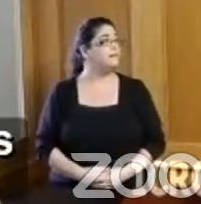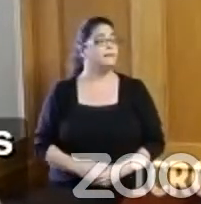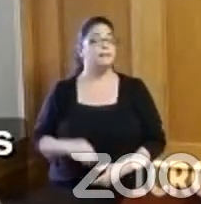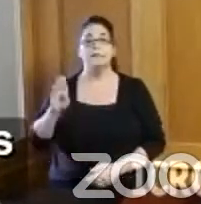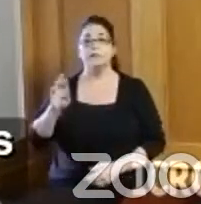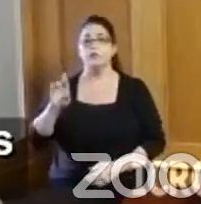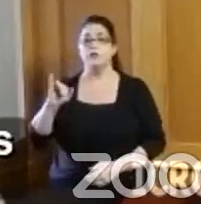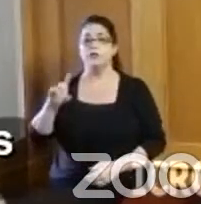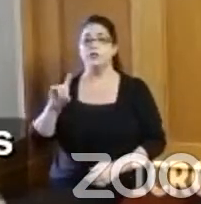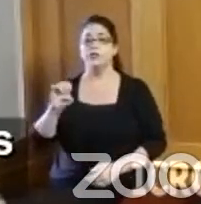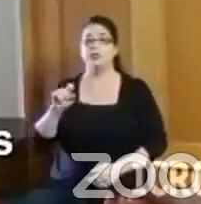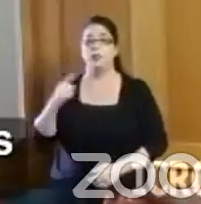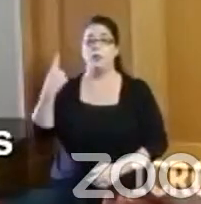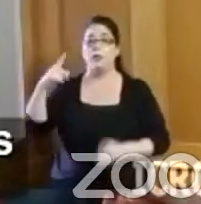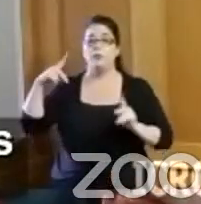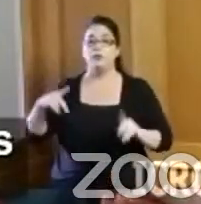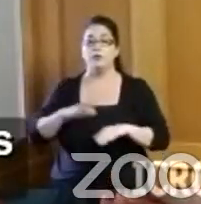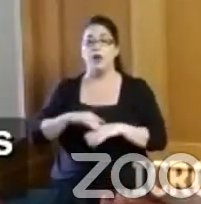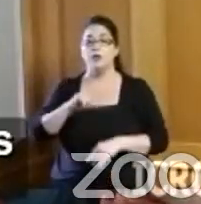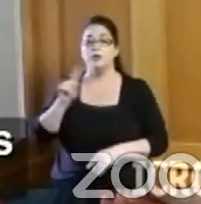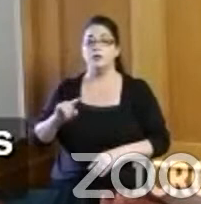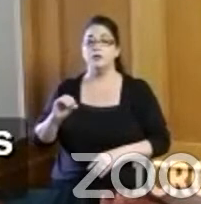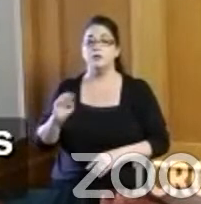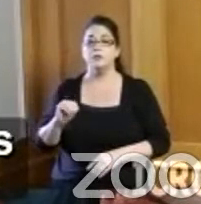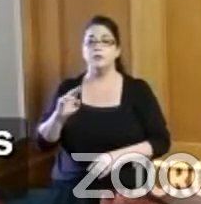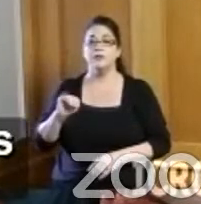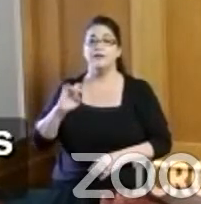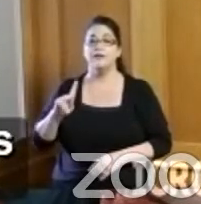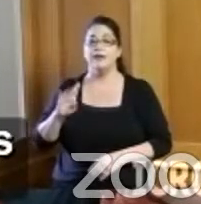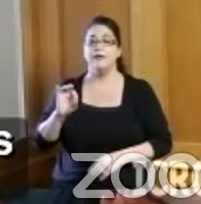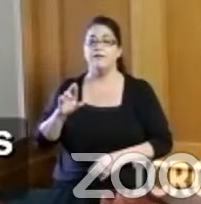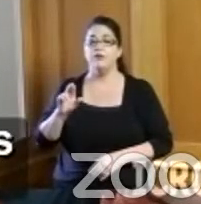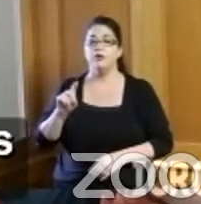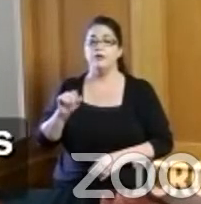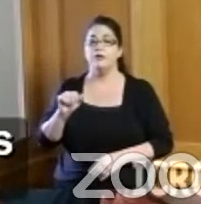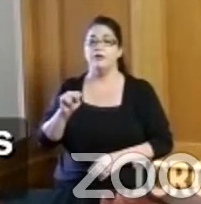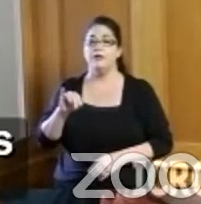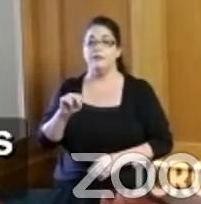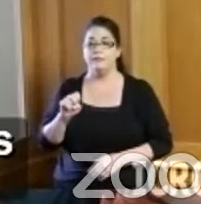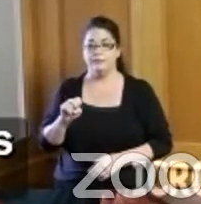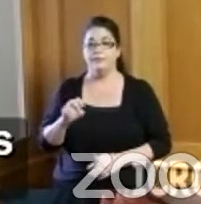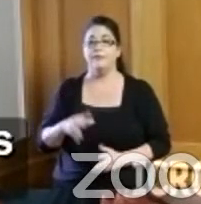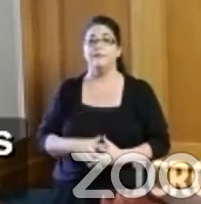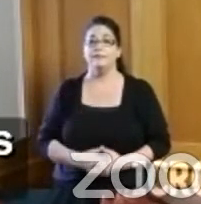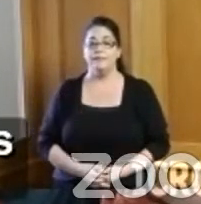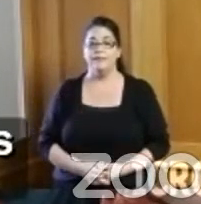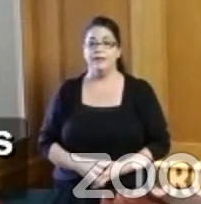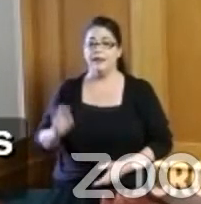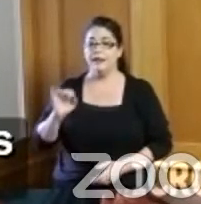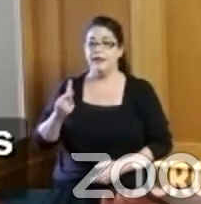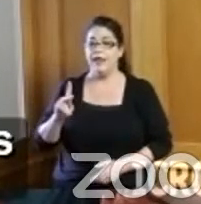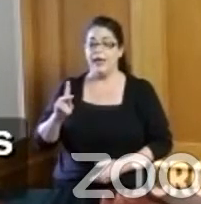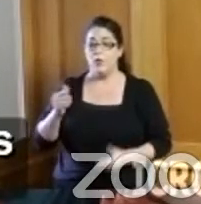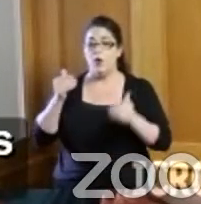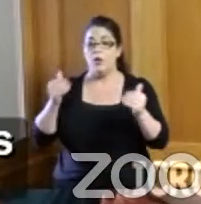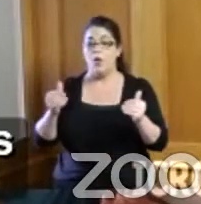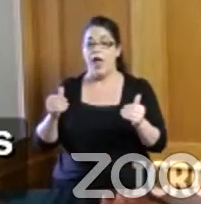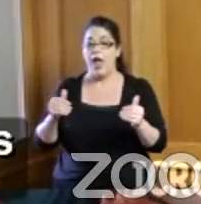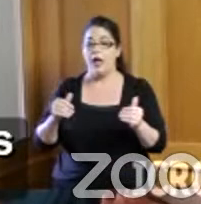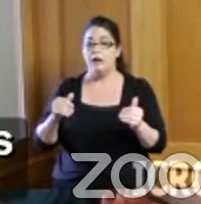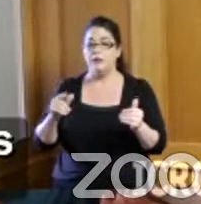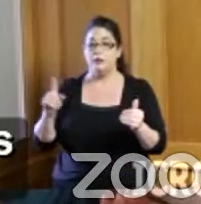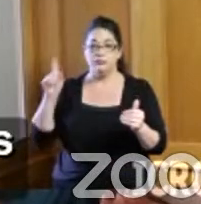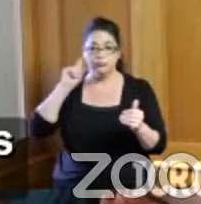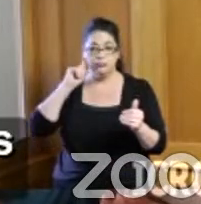We have one person on the Zoom. Okay. His name is Nick Ferdinand, and Nick, we're going to go ahead and unmute you on